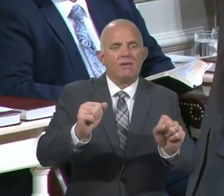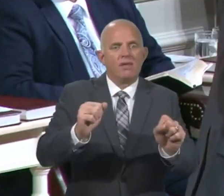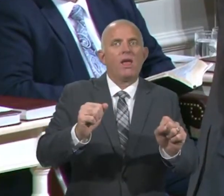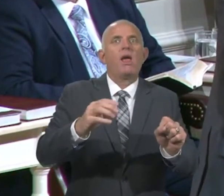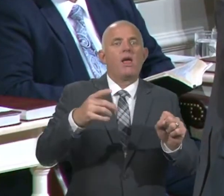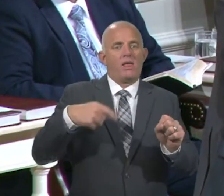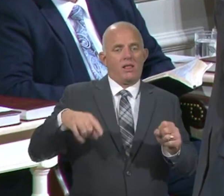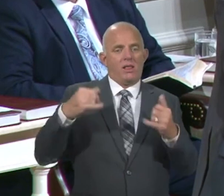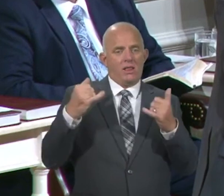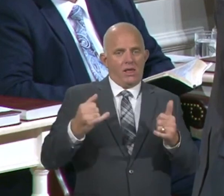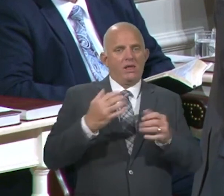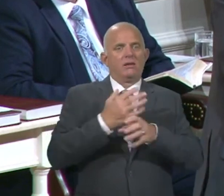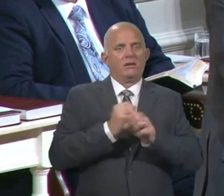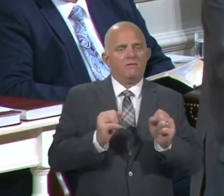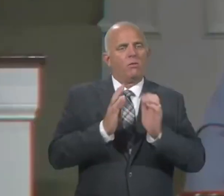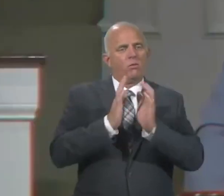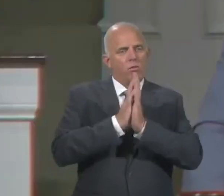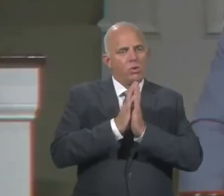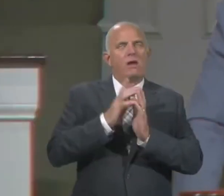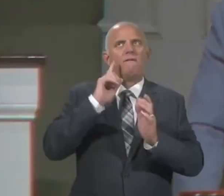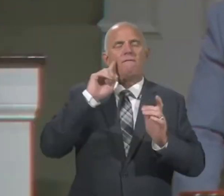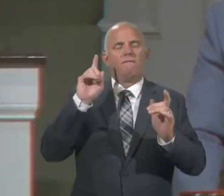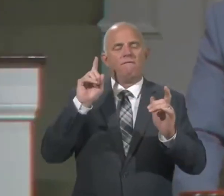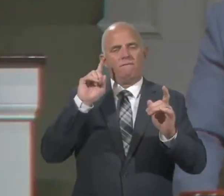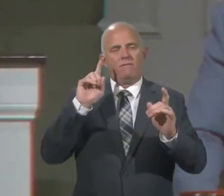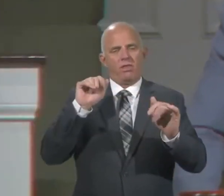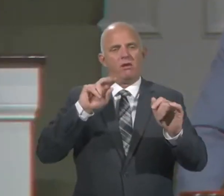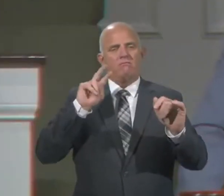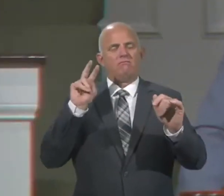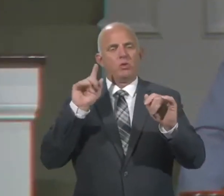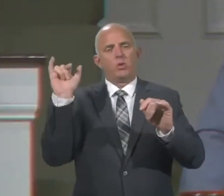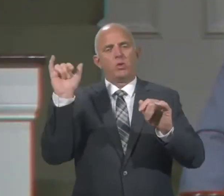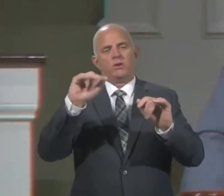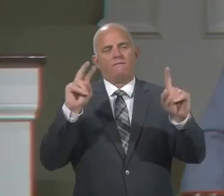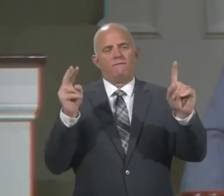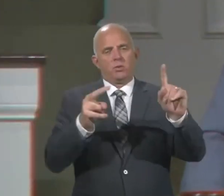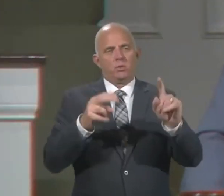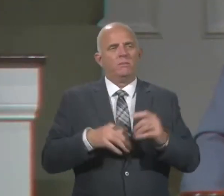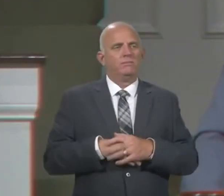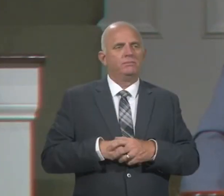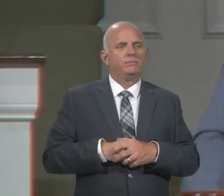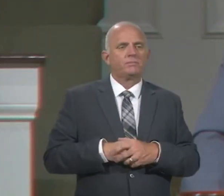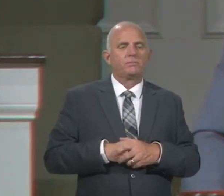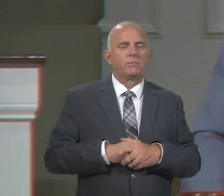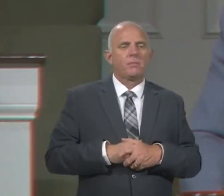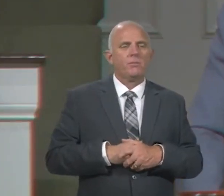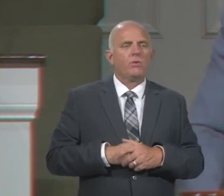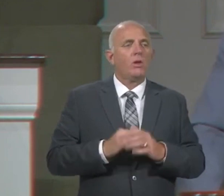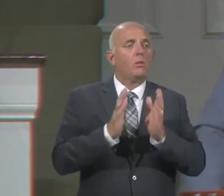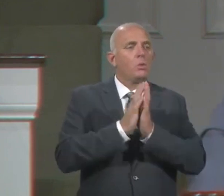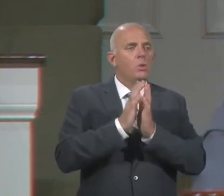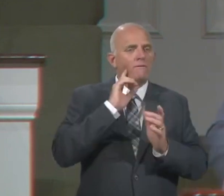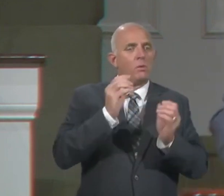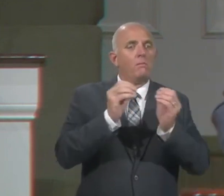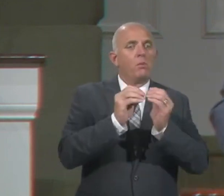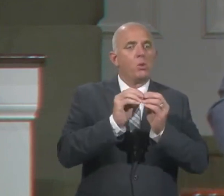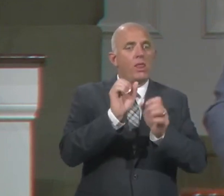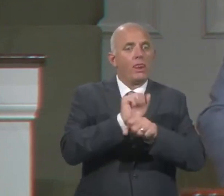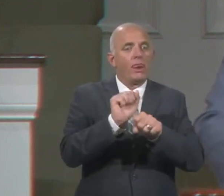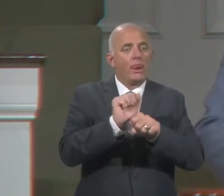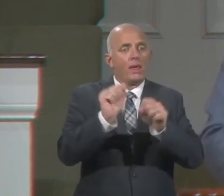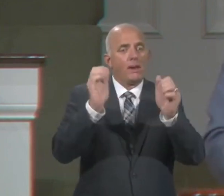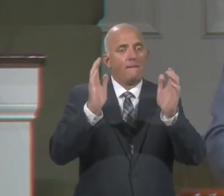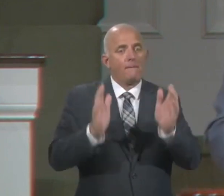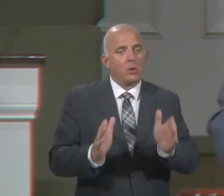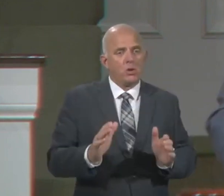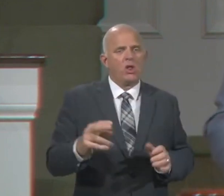need to pray with eternity in view that souls be saved, and then we need to pray for laborers. Take your Bibles, if you would, please, and turn to